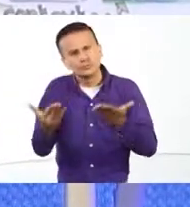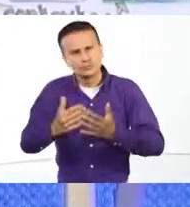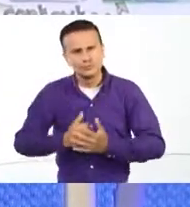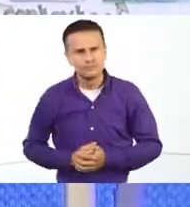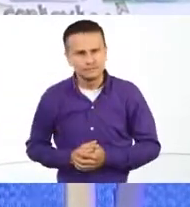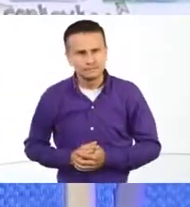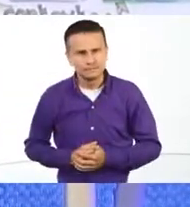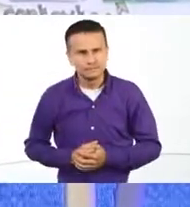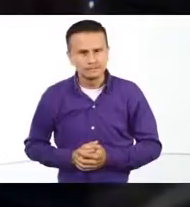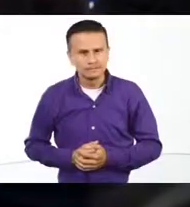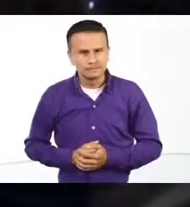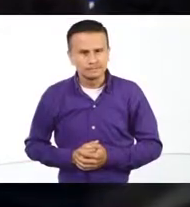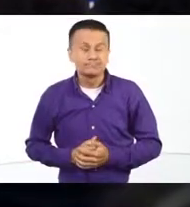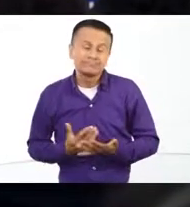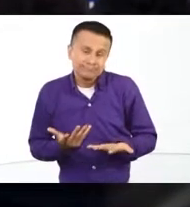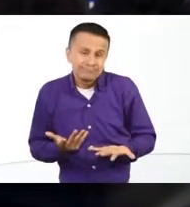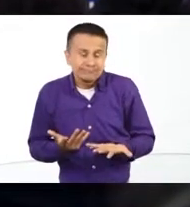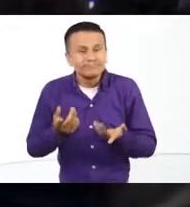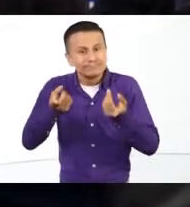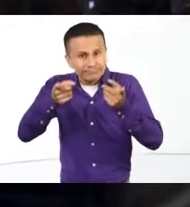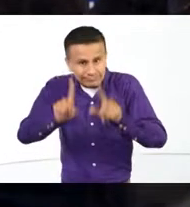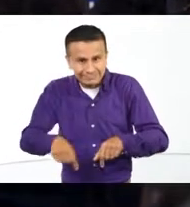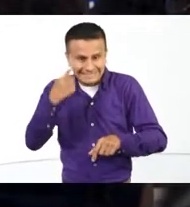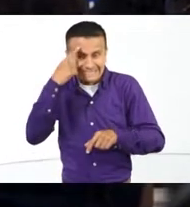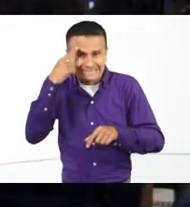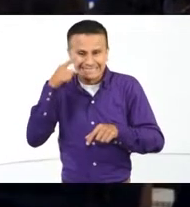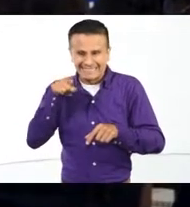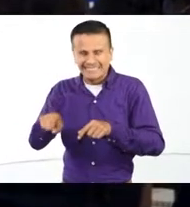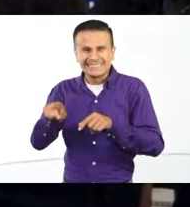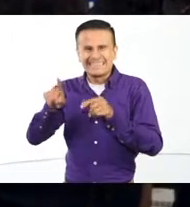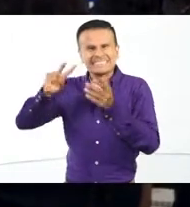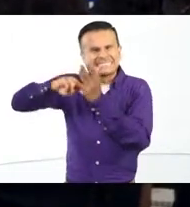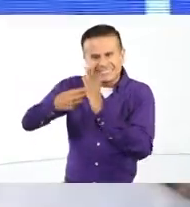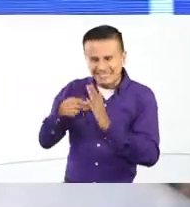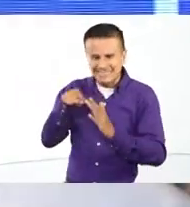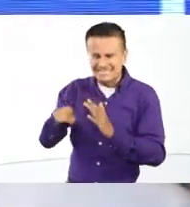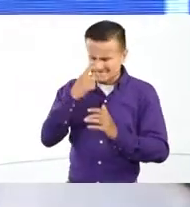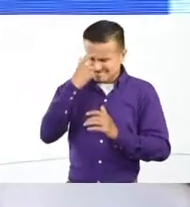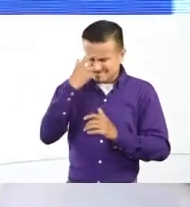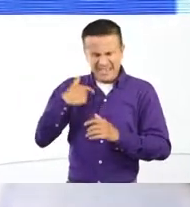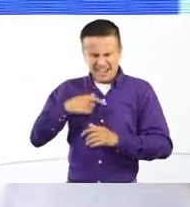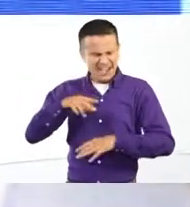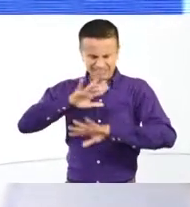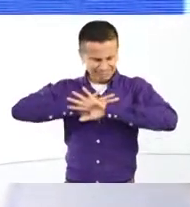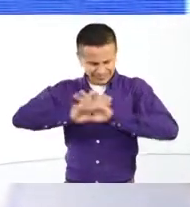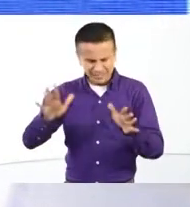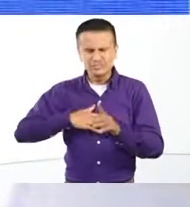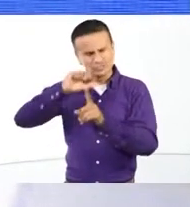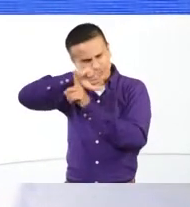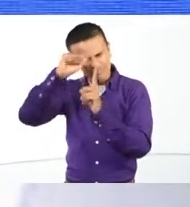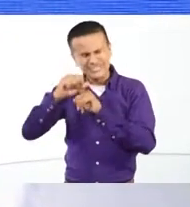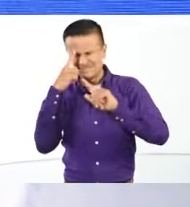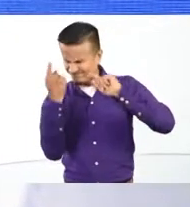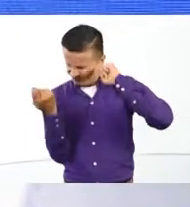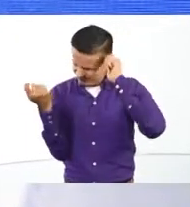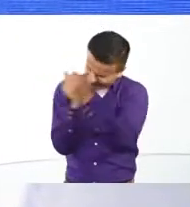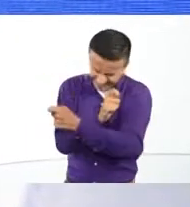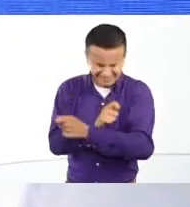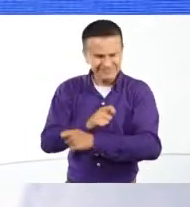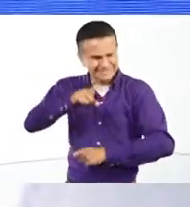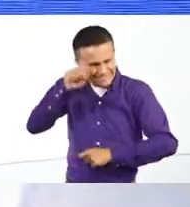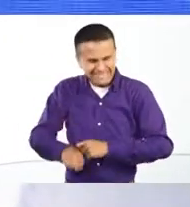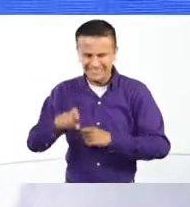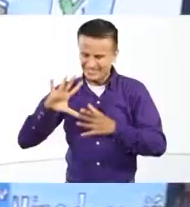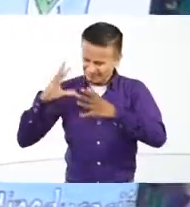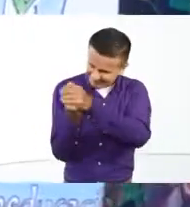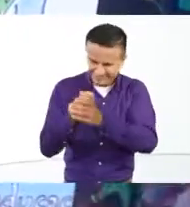stakeholders in society. And trying to again broaden that definition to say that no, this is about something that transforms our entire society and is necessary